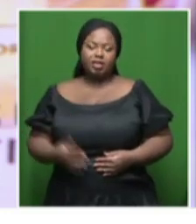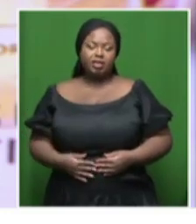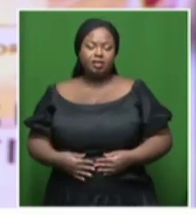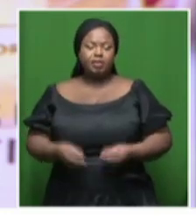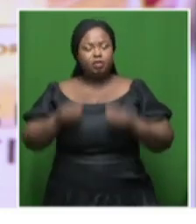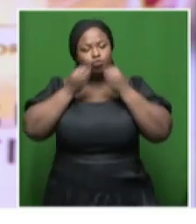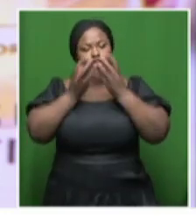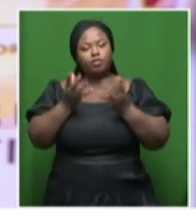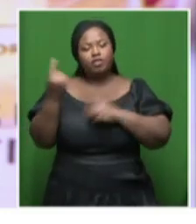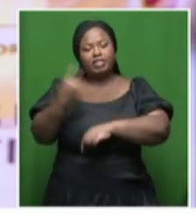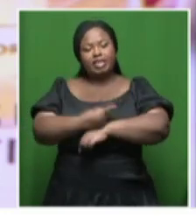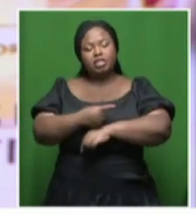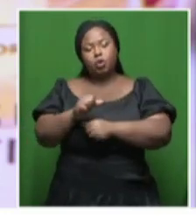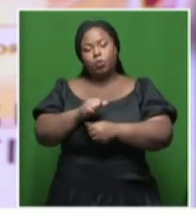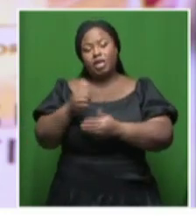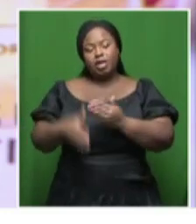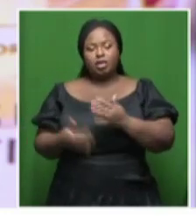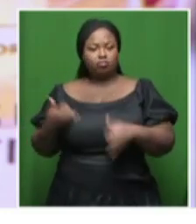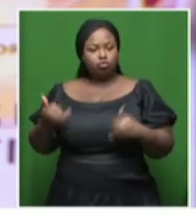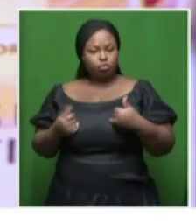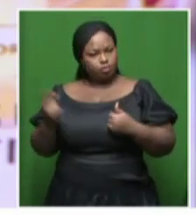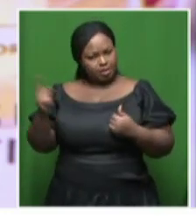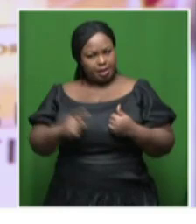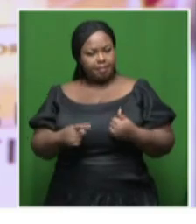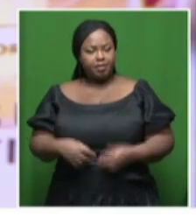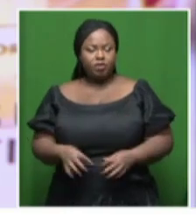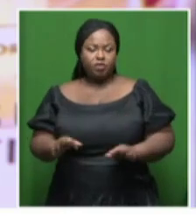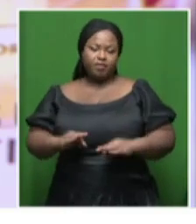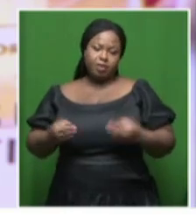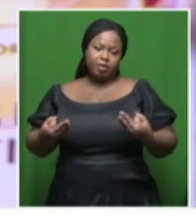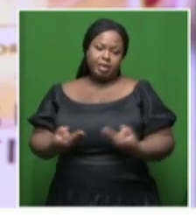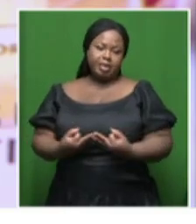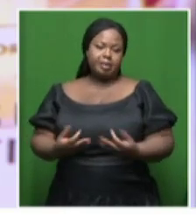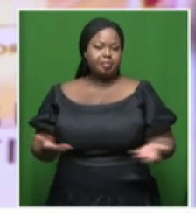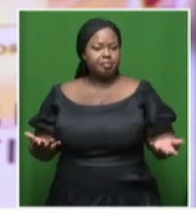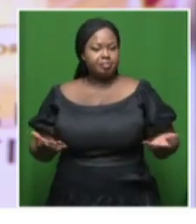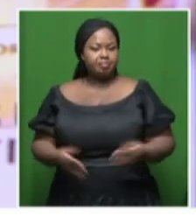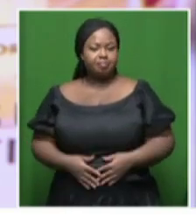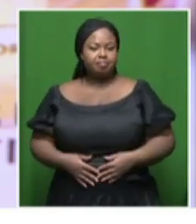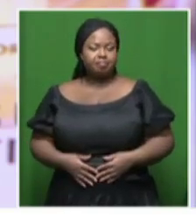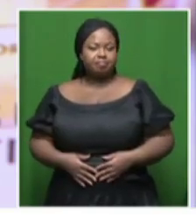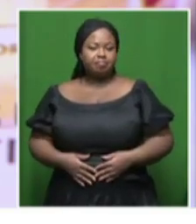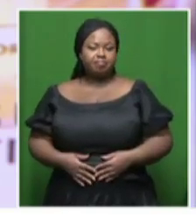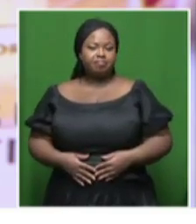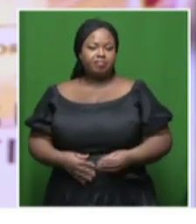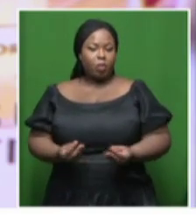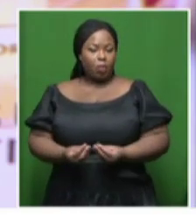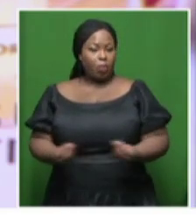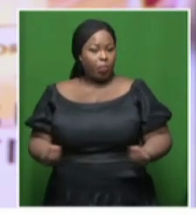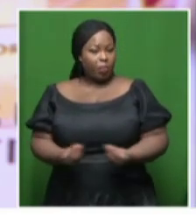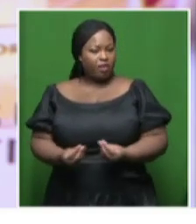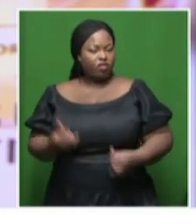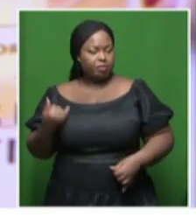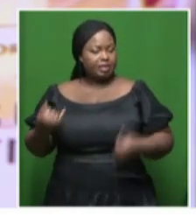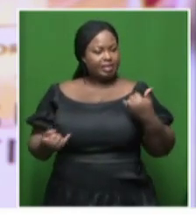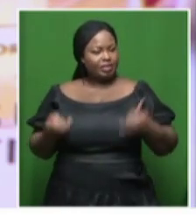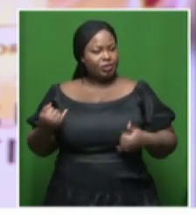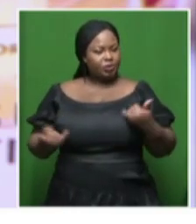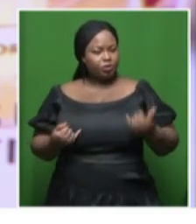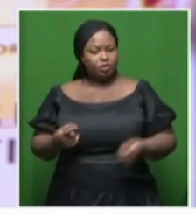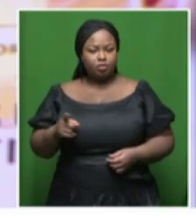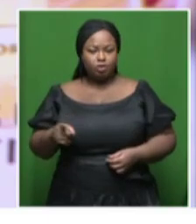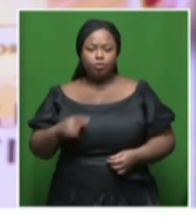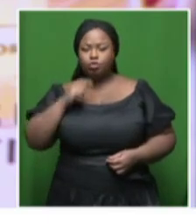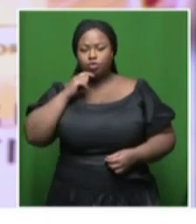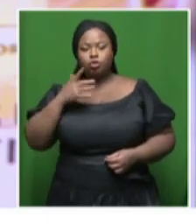a fabulous day, a fabulous weekend. I think you should come, bring your family. There's going to be lots of kids entertainment. So if you